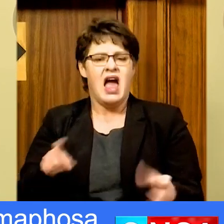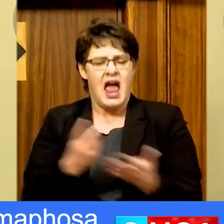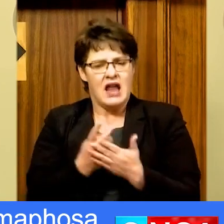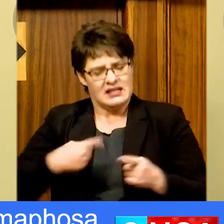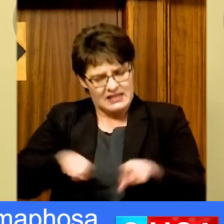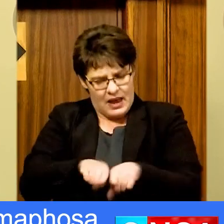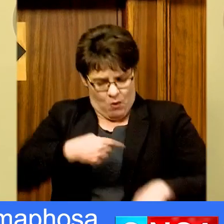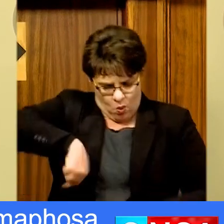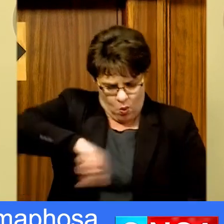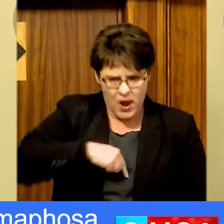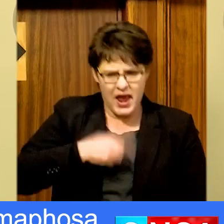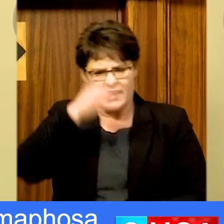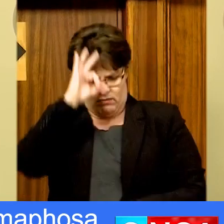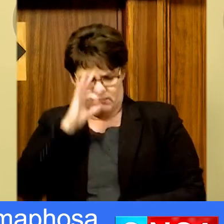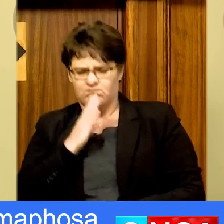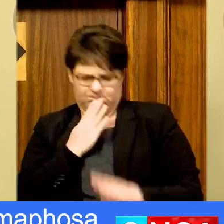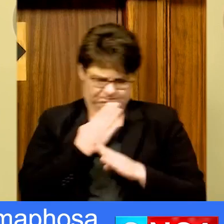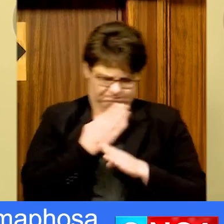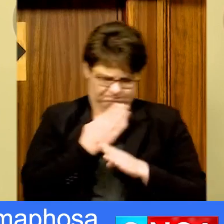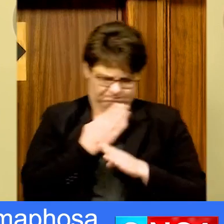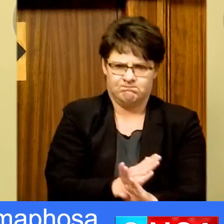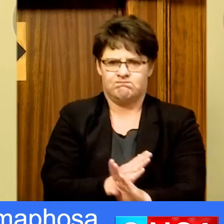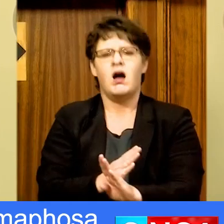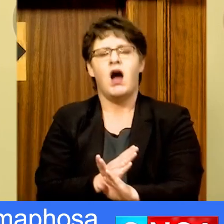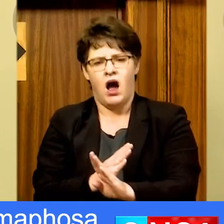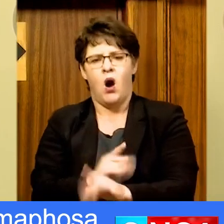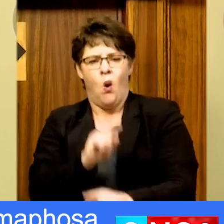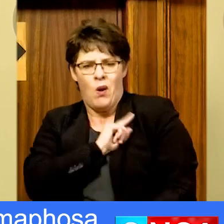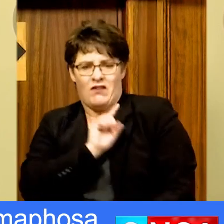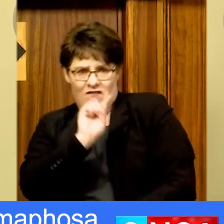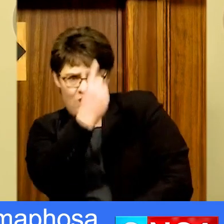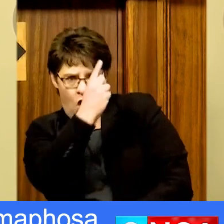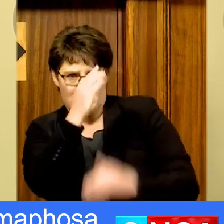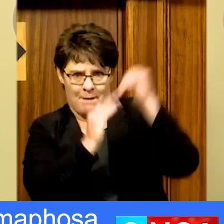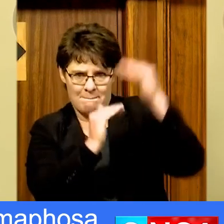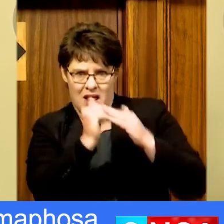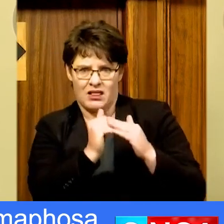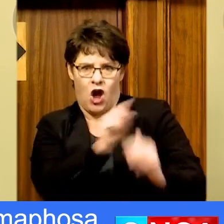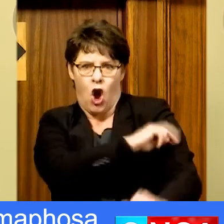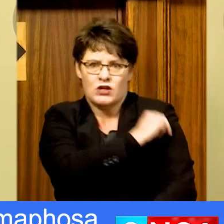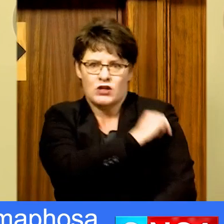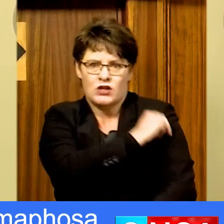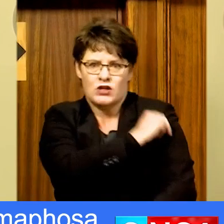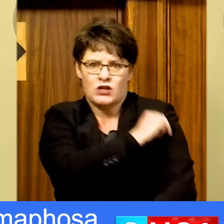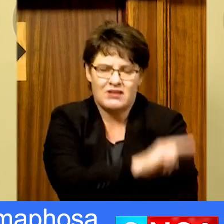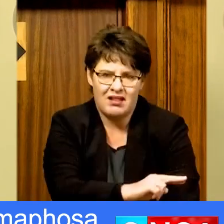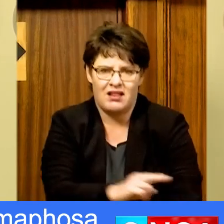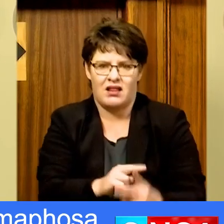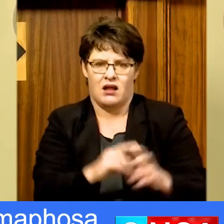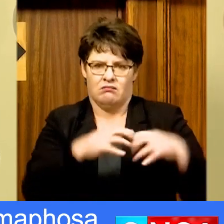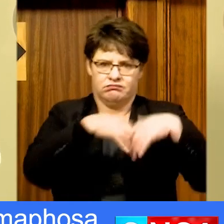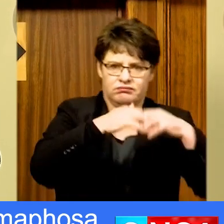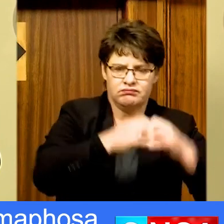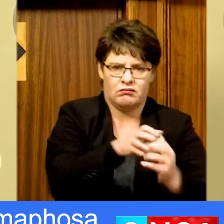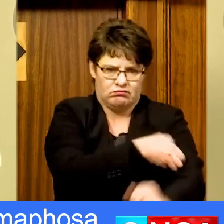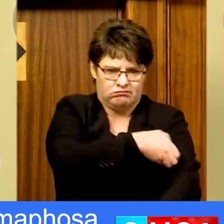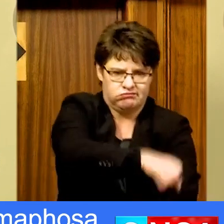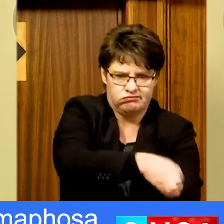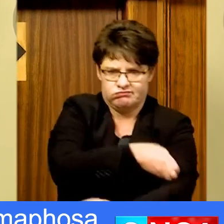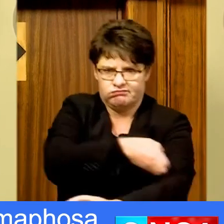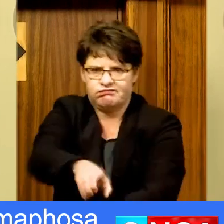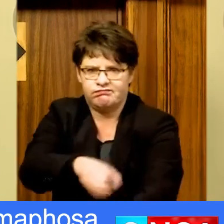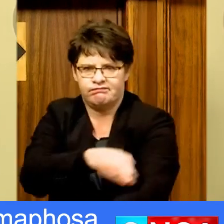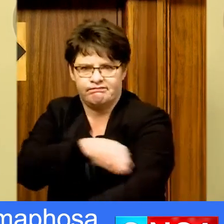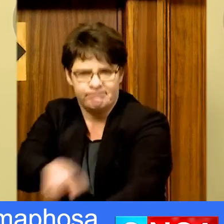taken to build the capacity of the health system, which in itself faced